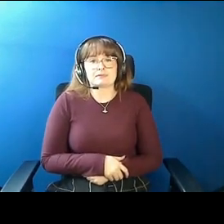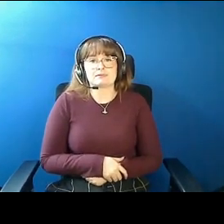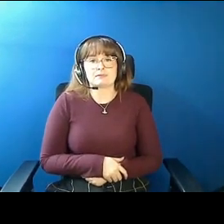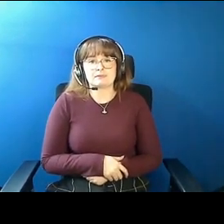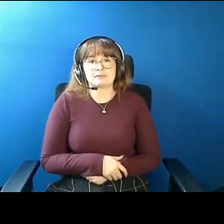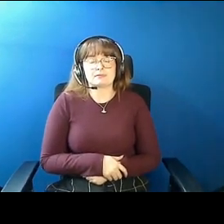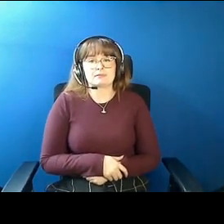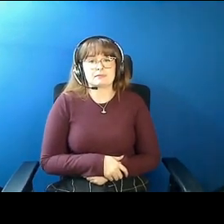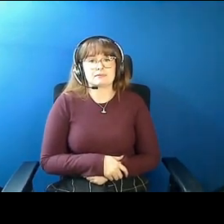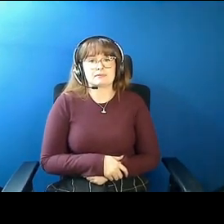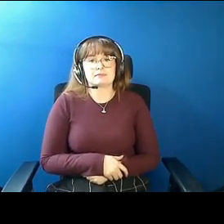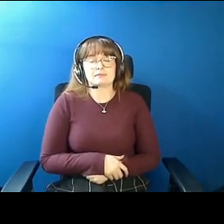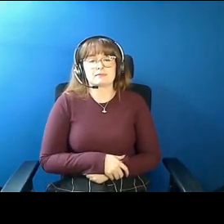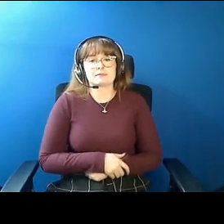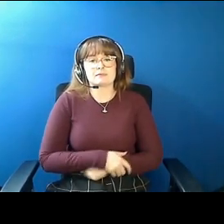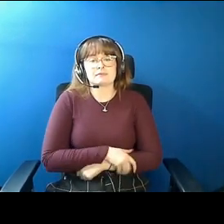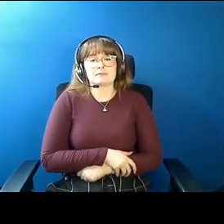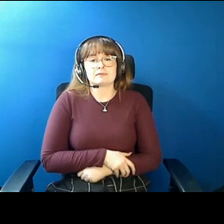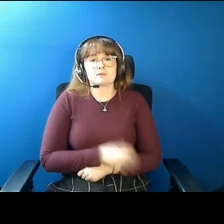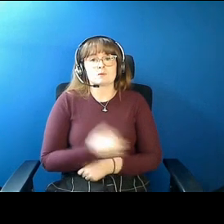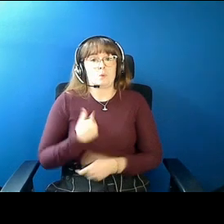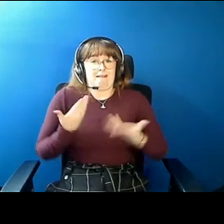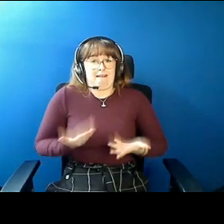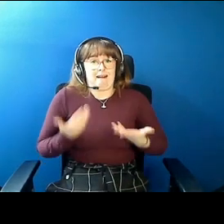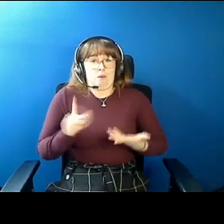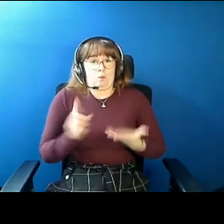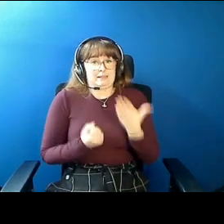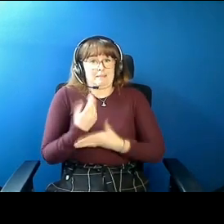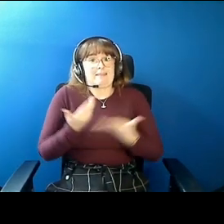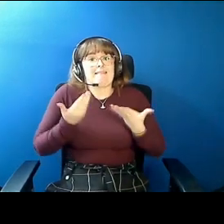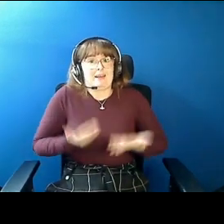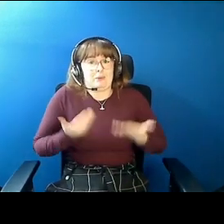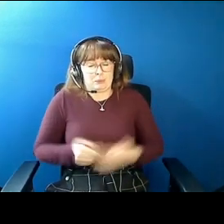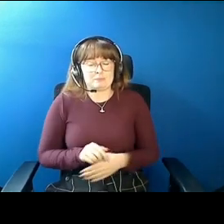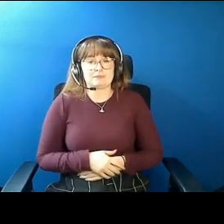Thanks, Nora. So where are we now? So this is a